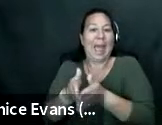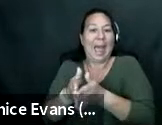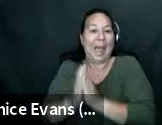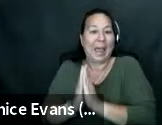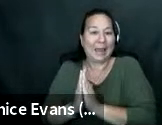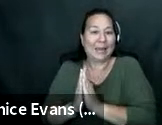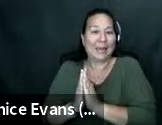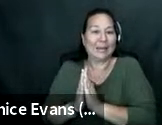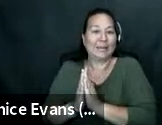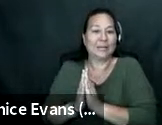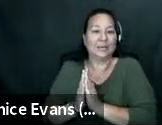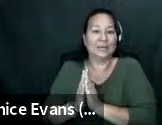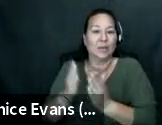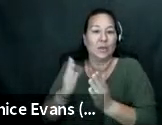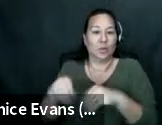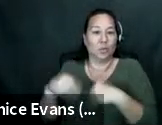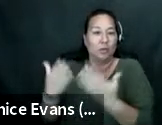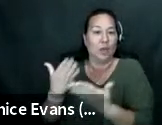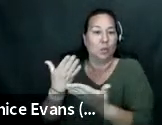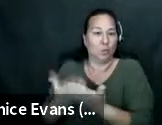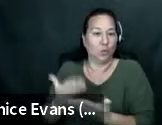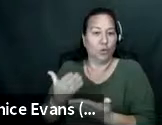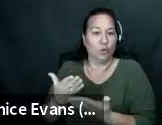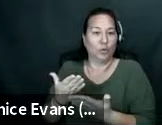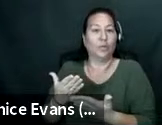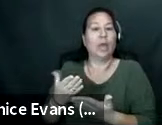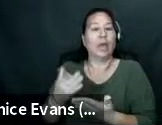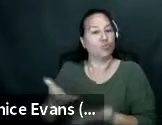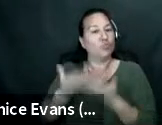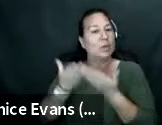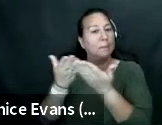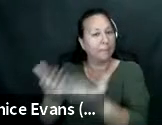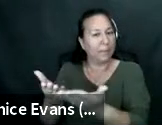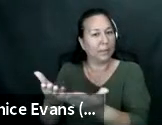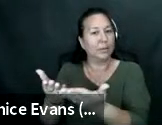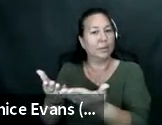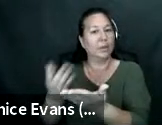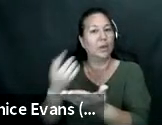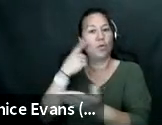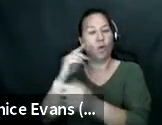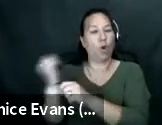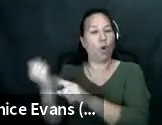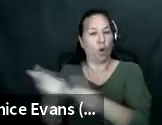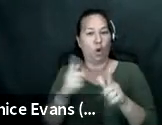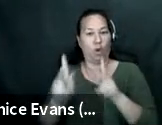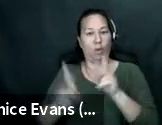And venues are required to make available masks for all attendees.